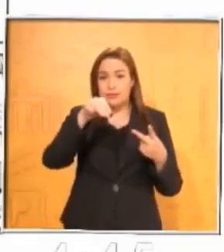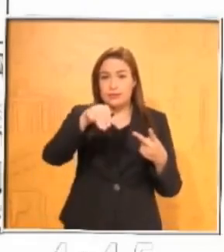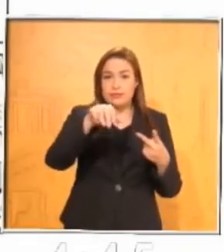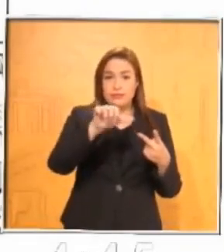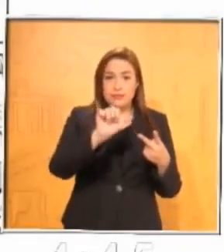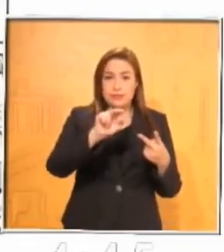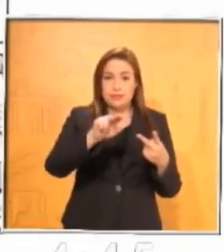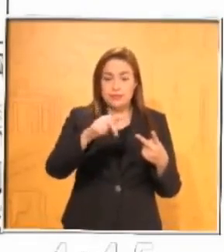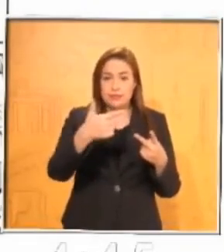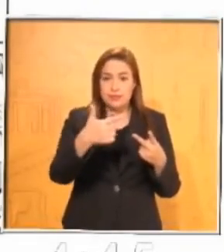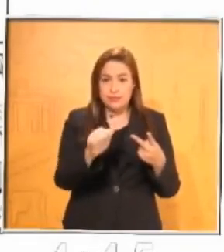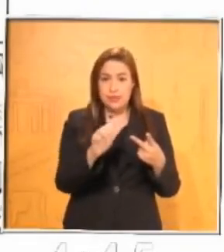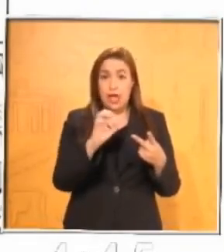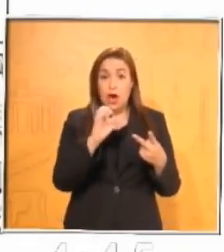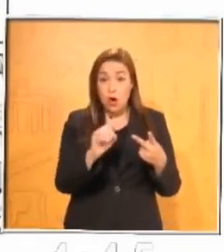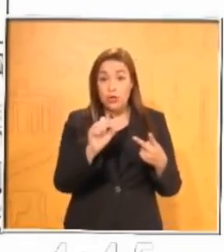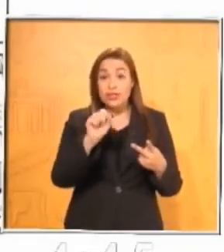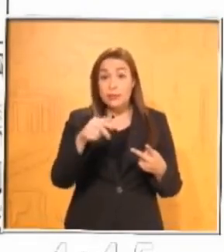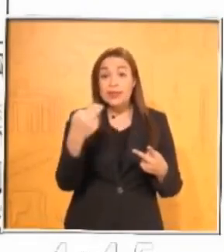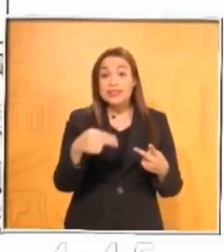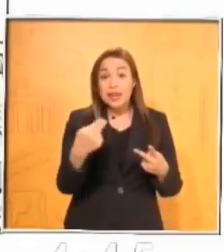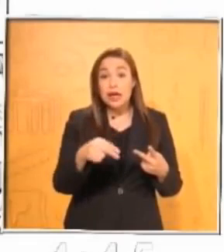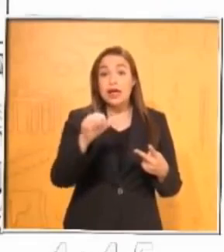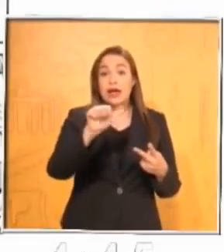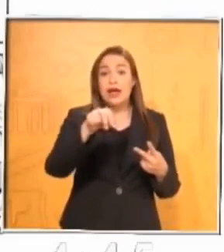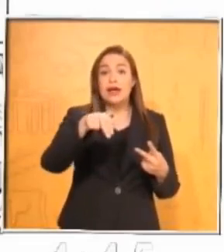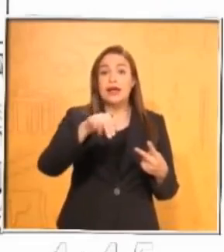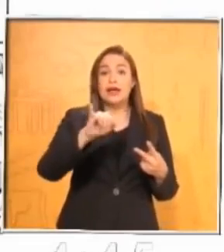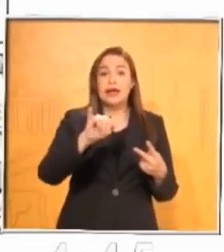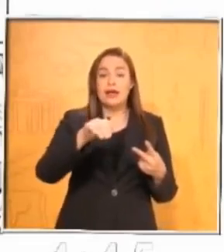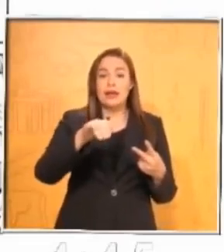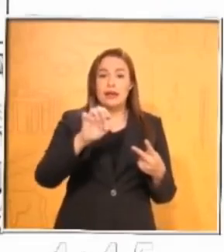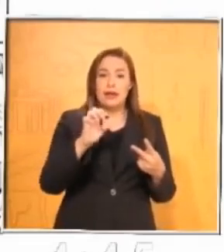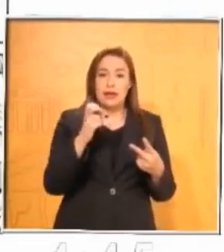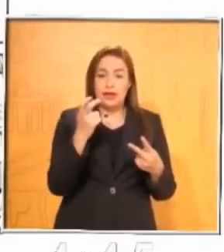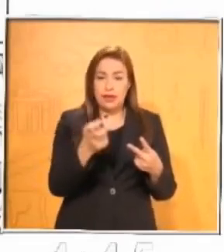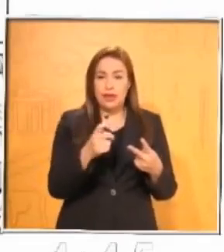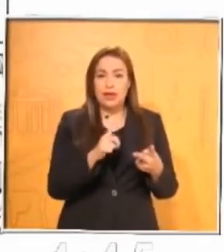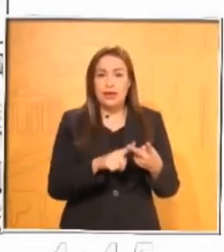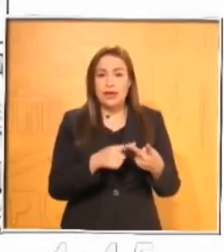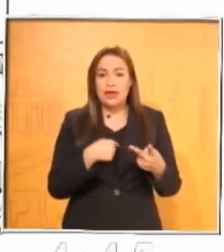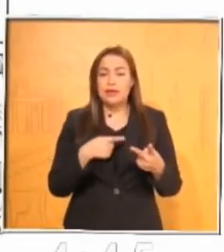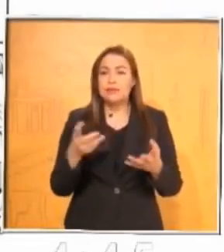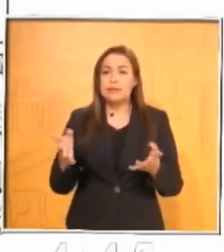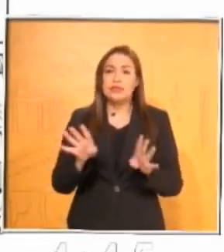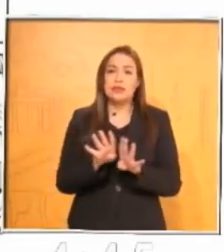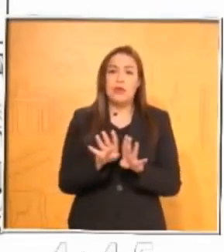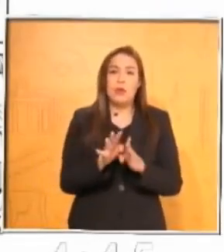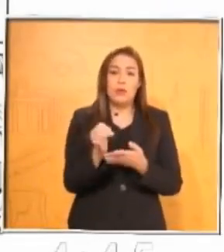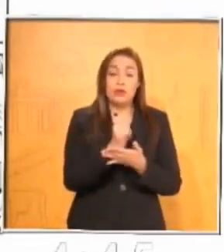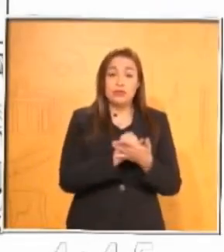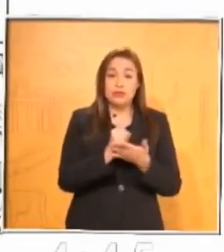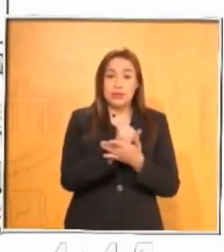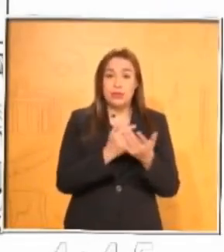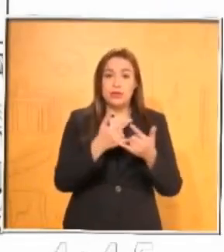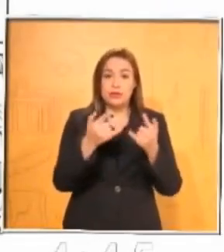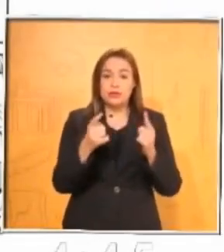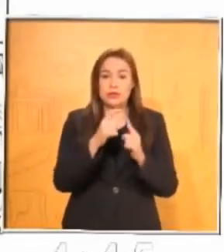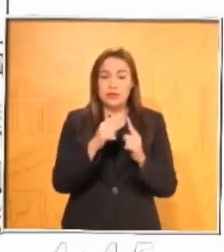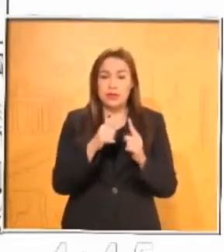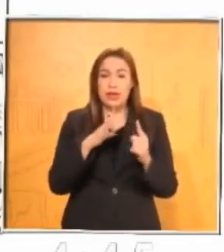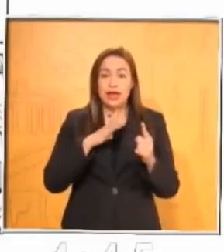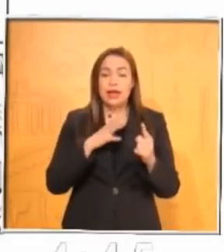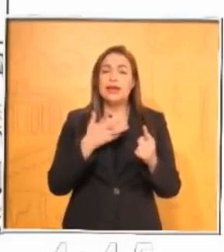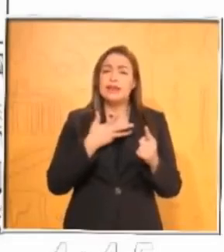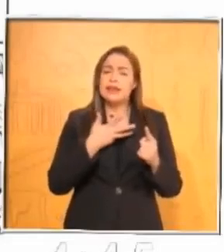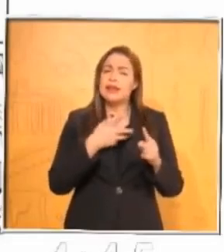that I'm sure that it's very familiar to you. In the manga, we said that the characteristic